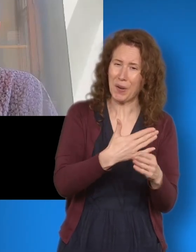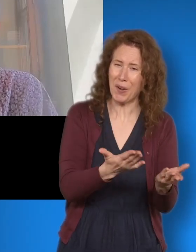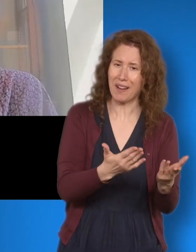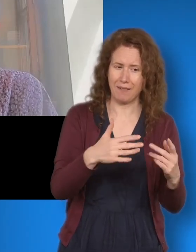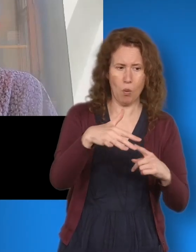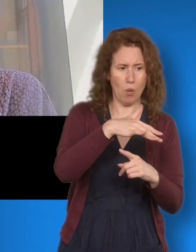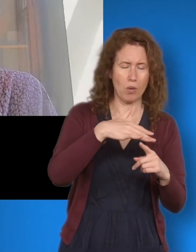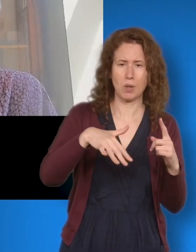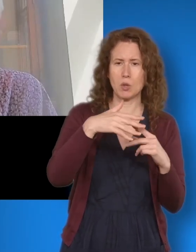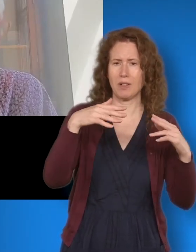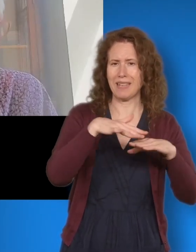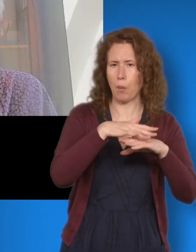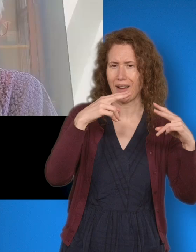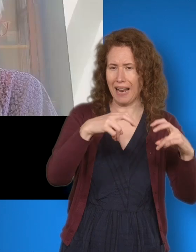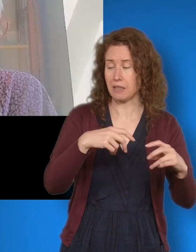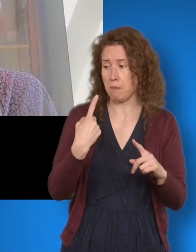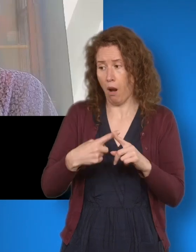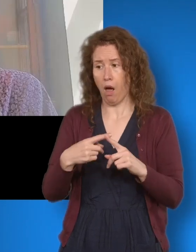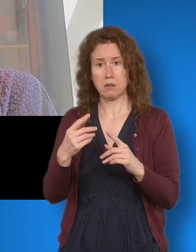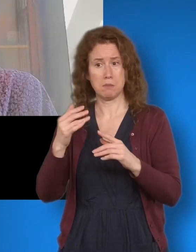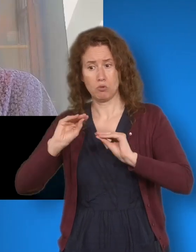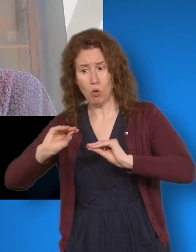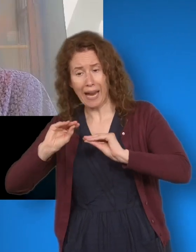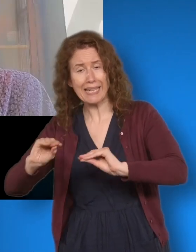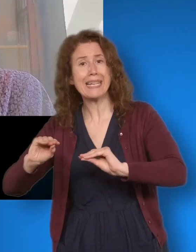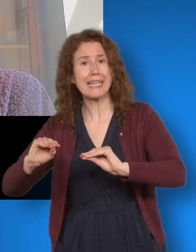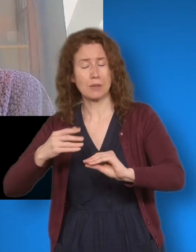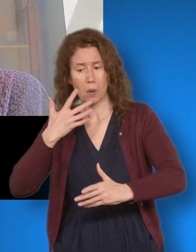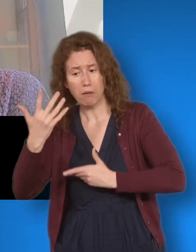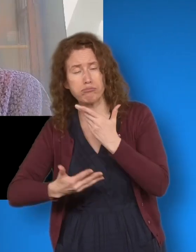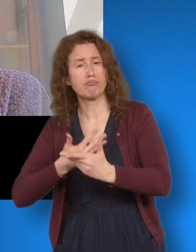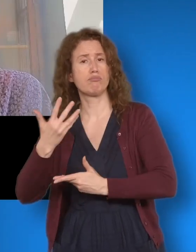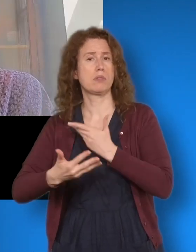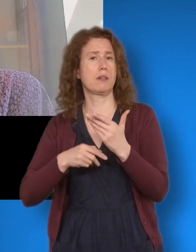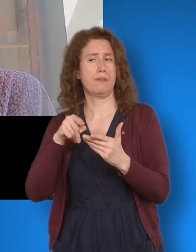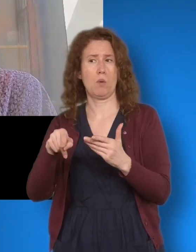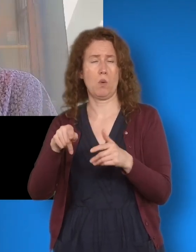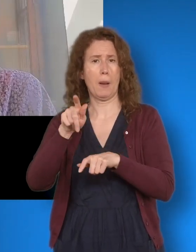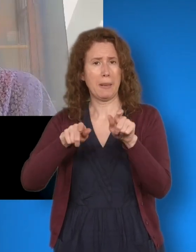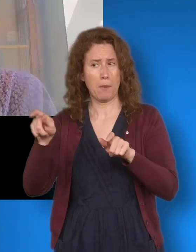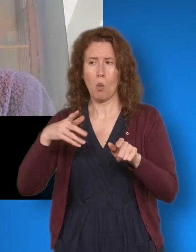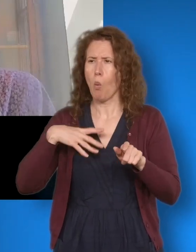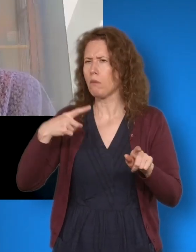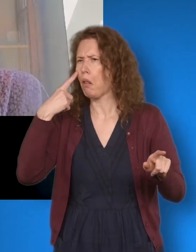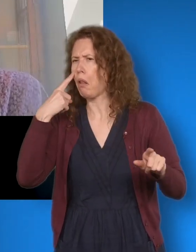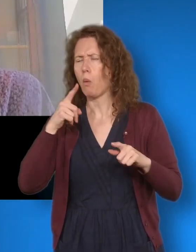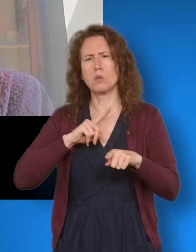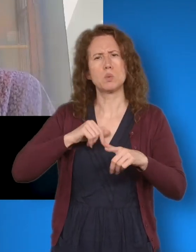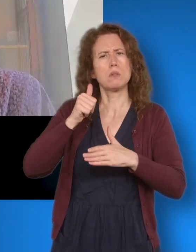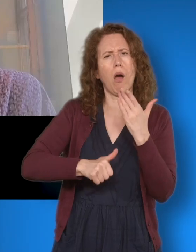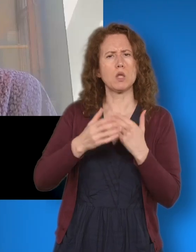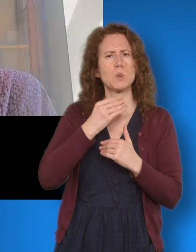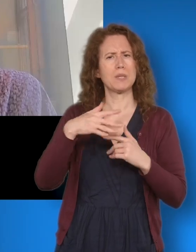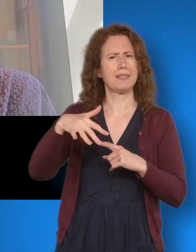And we also have some training sessions for people who want to get started.